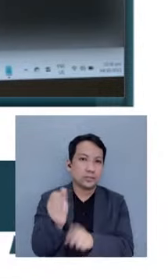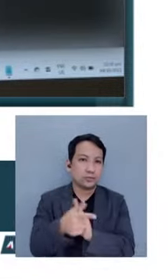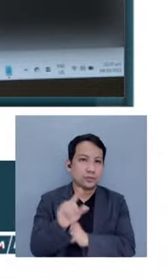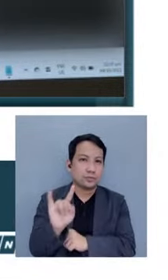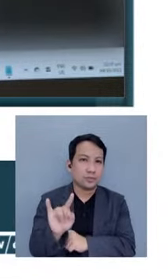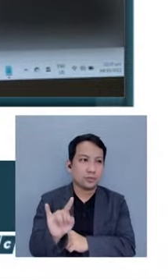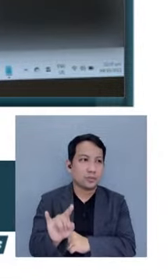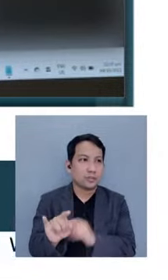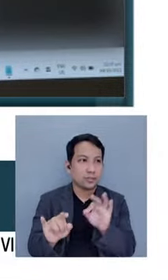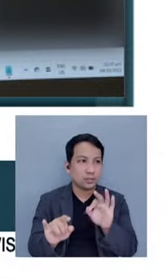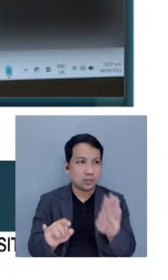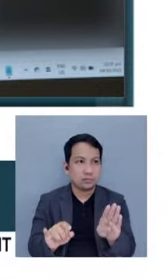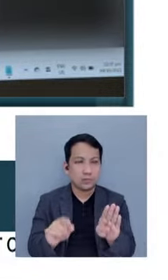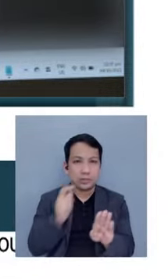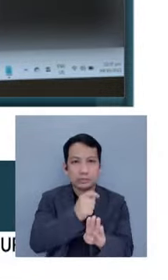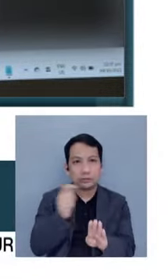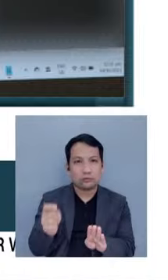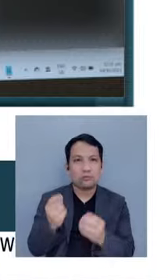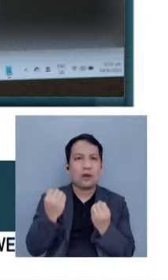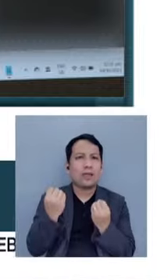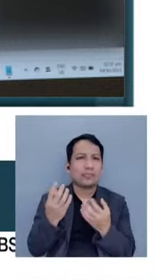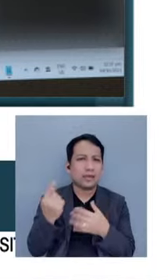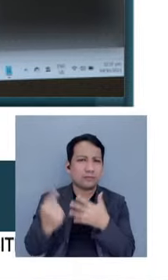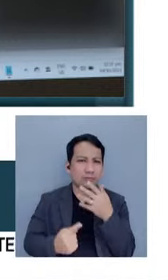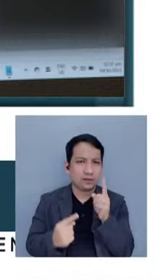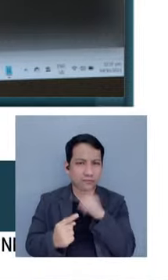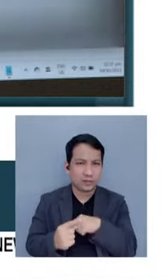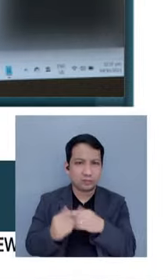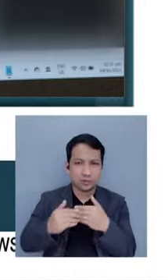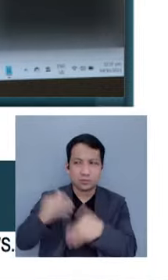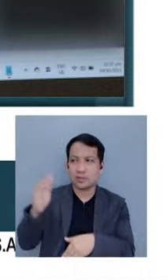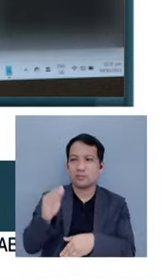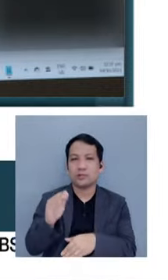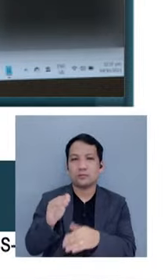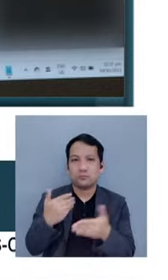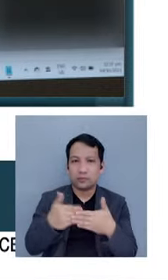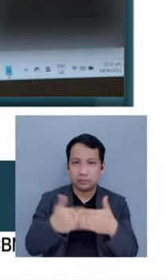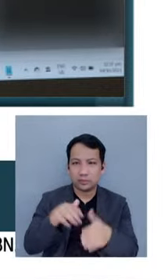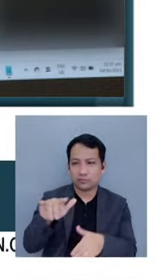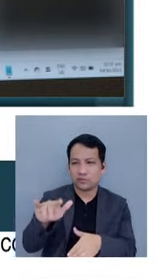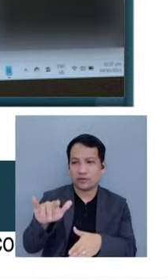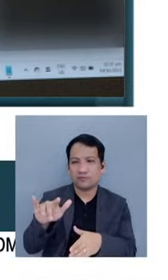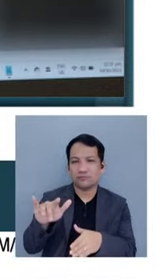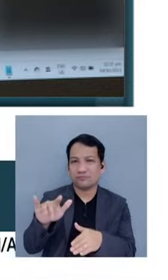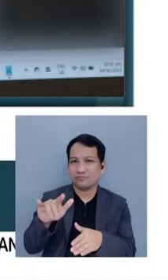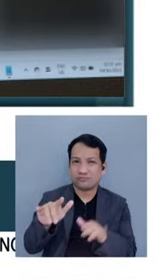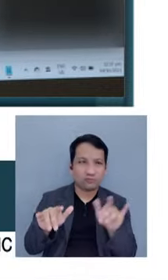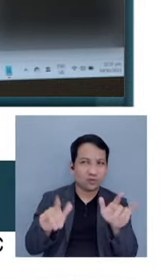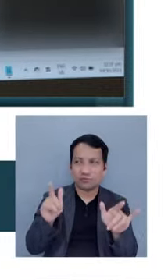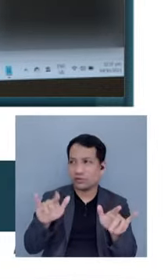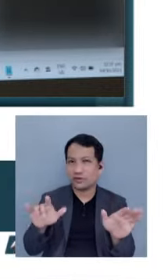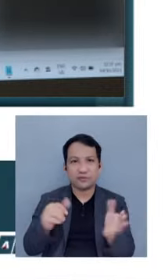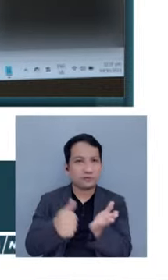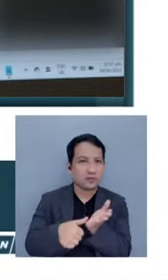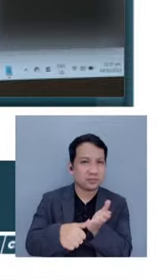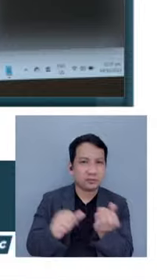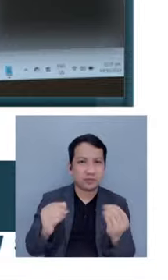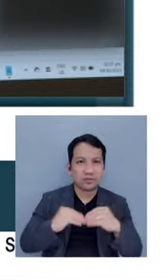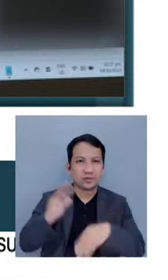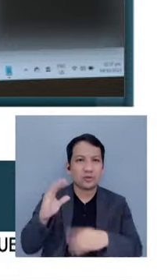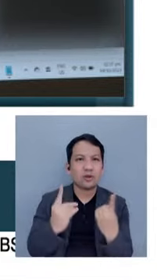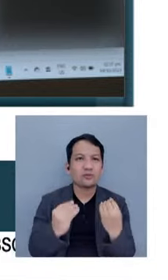Facebook and in TikTok, going to the 2025 elections. You will see this already being practiced